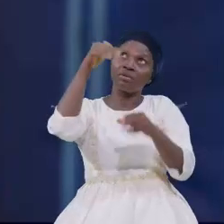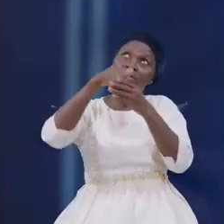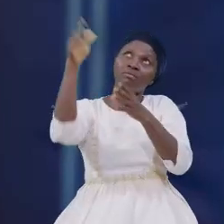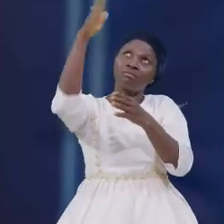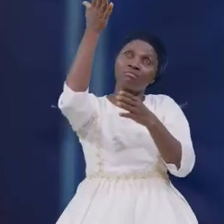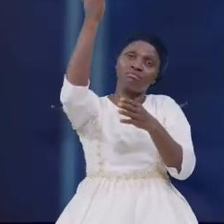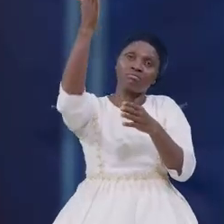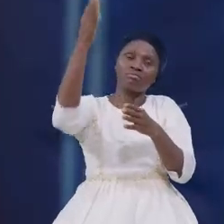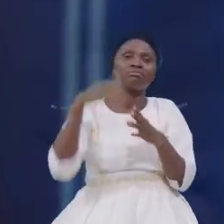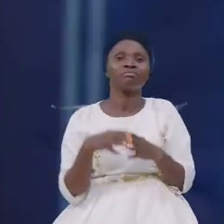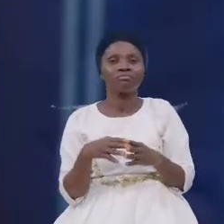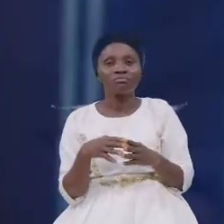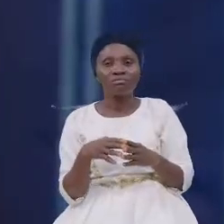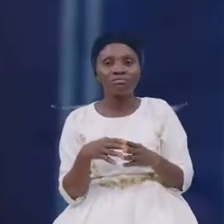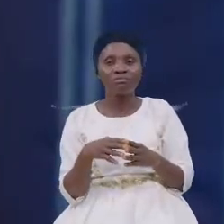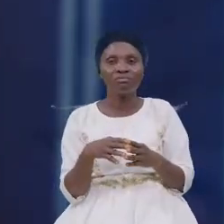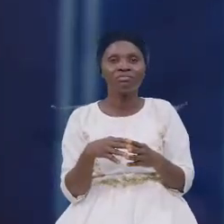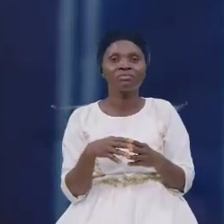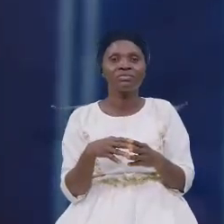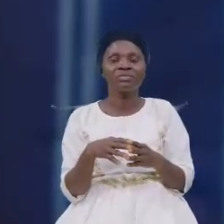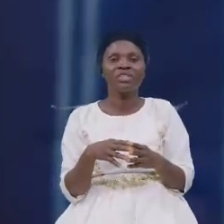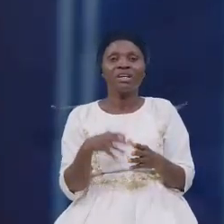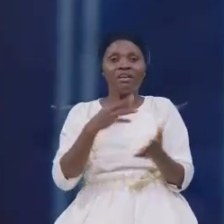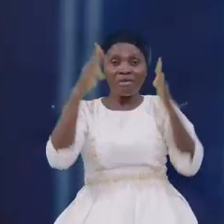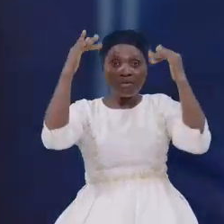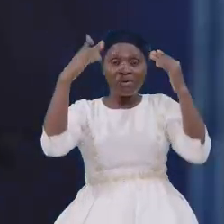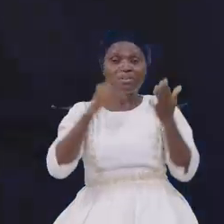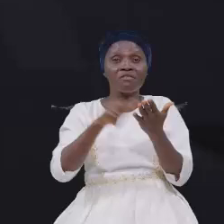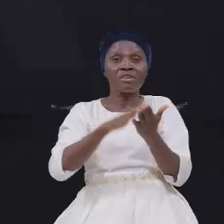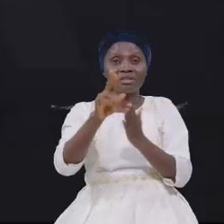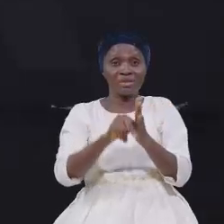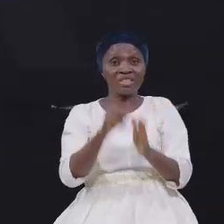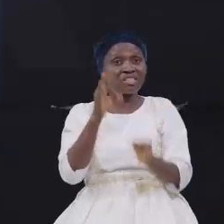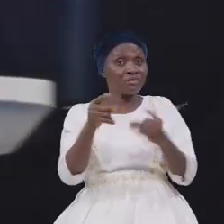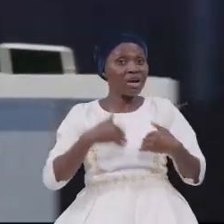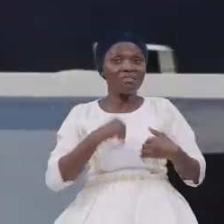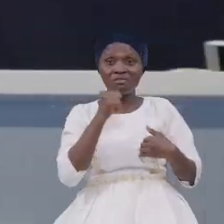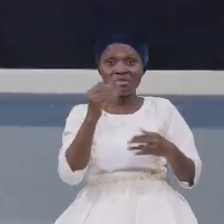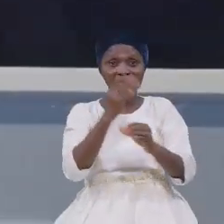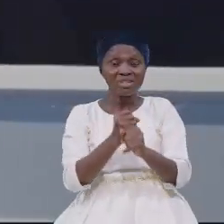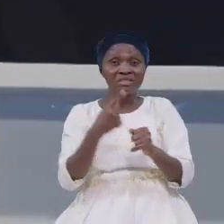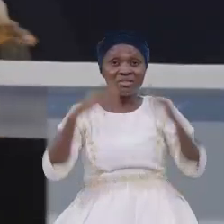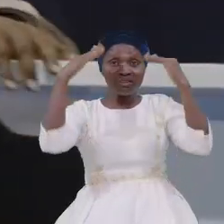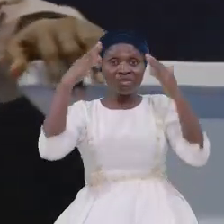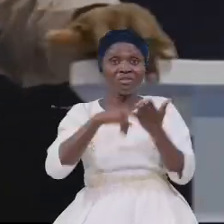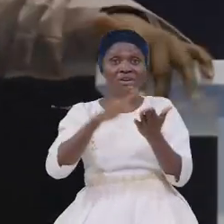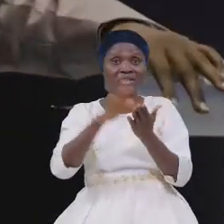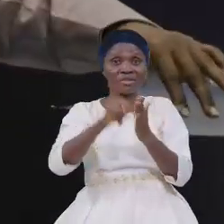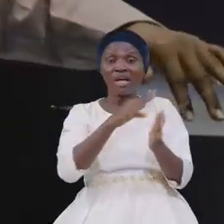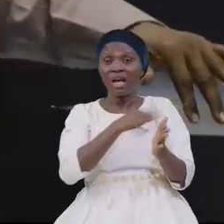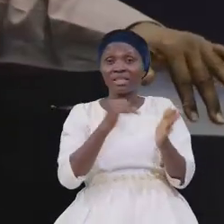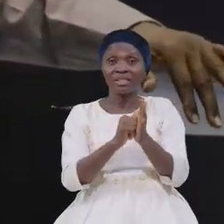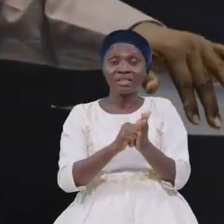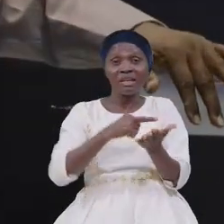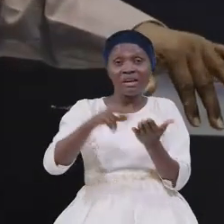righteousness, and righteousness does not rain in your life until that time. Now Christ is